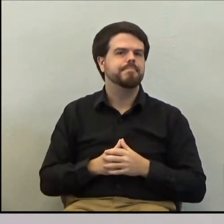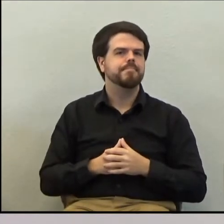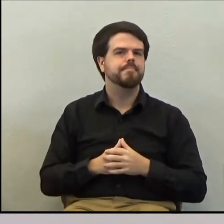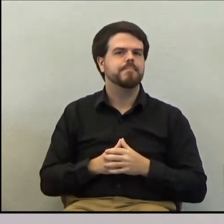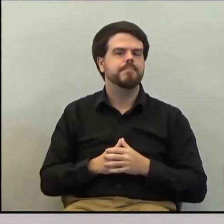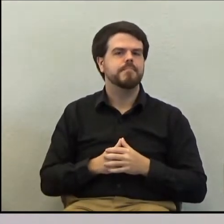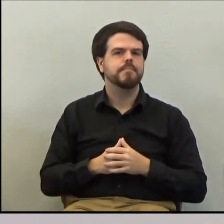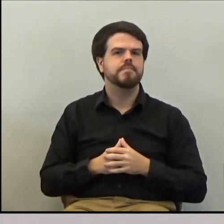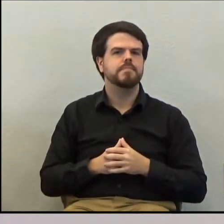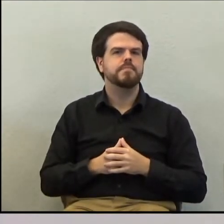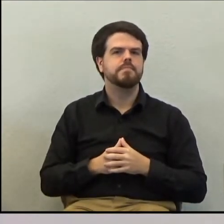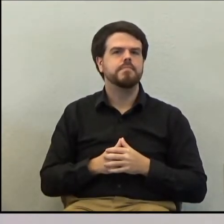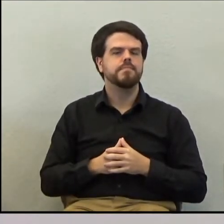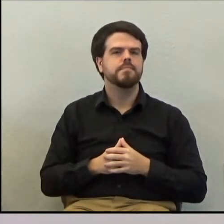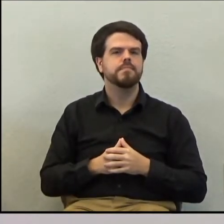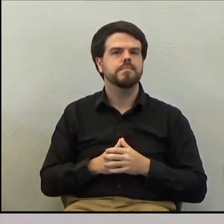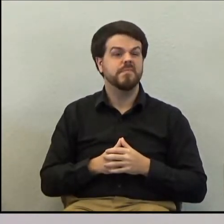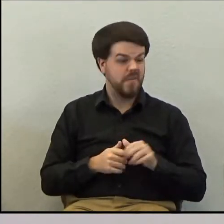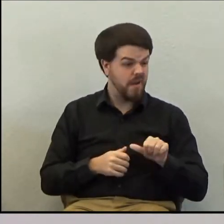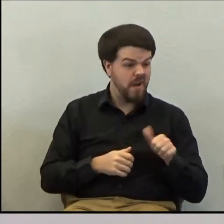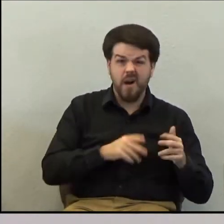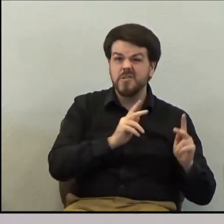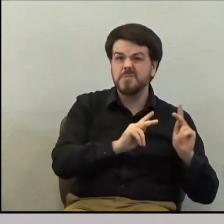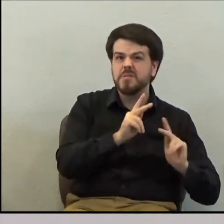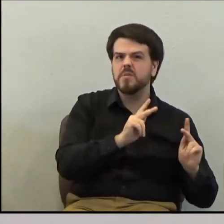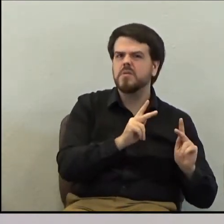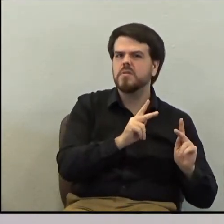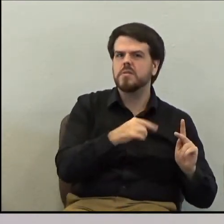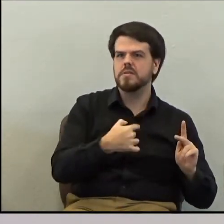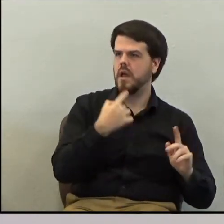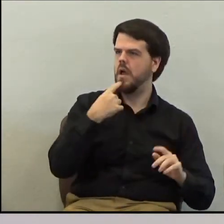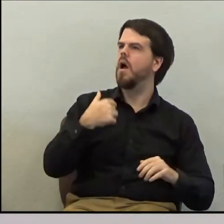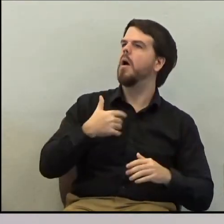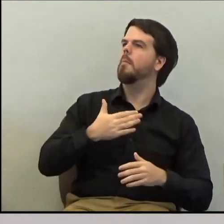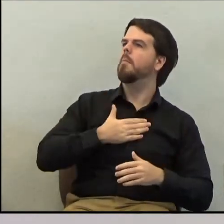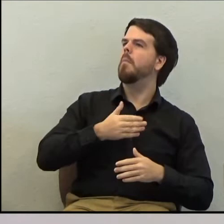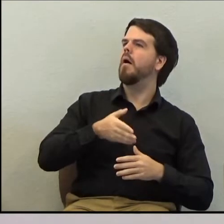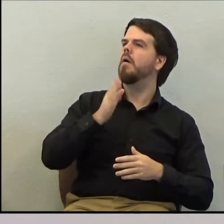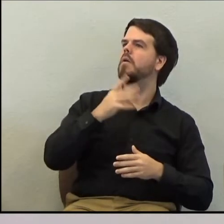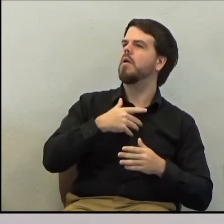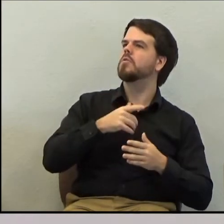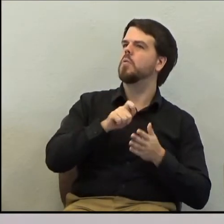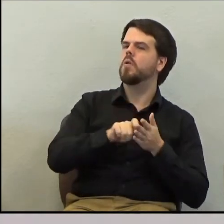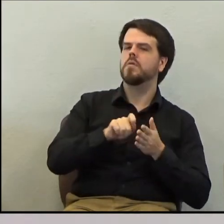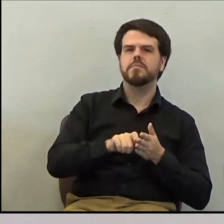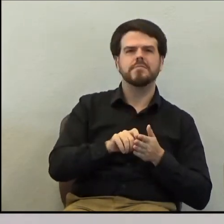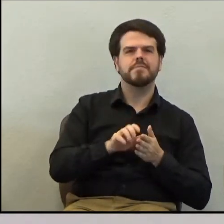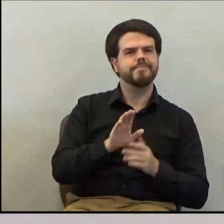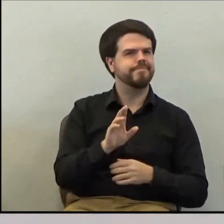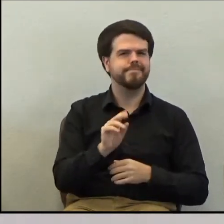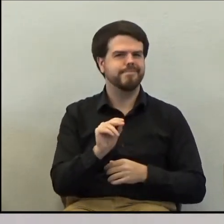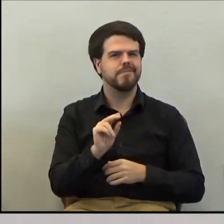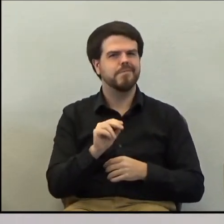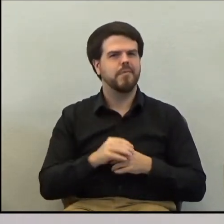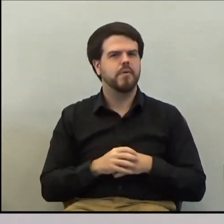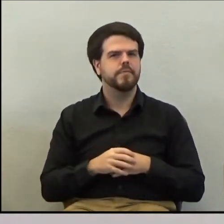No other human being could ever make that claim but the apostles. And so you see, this is why the church has collected all their letters,